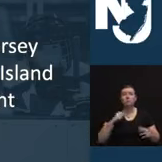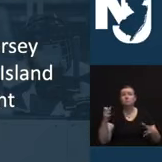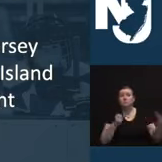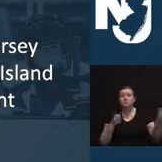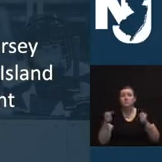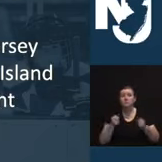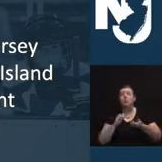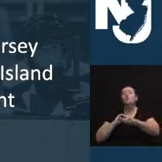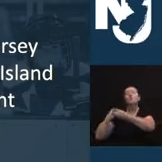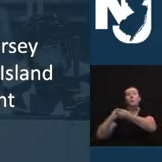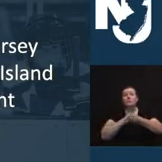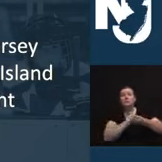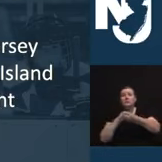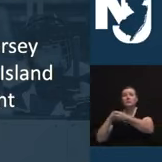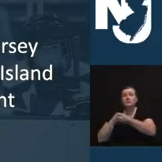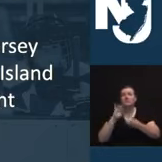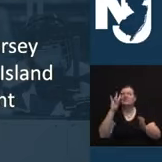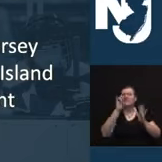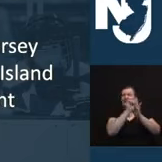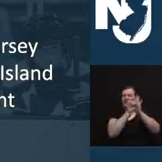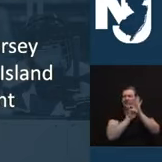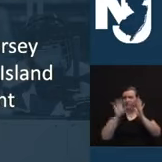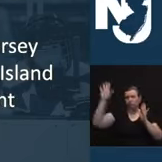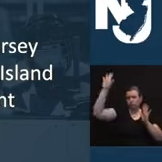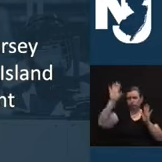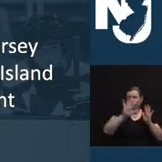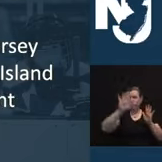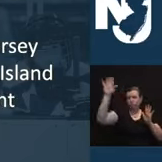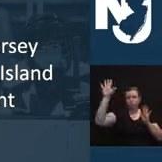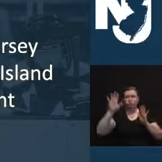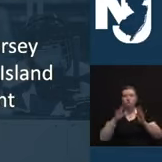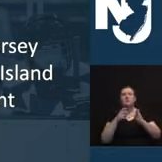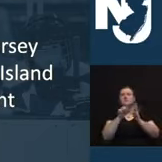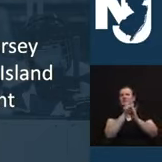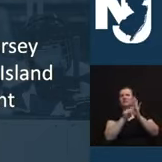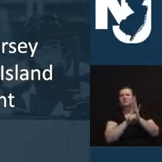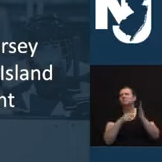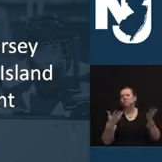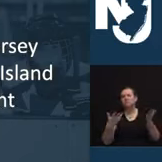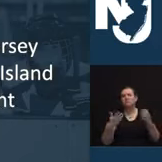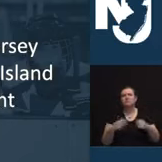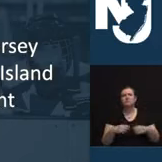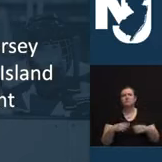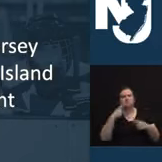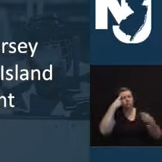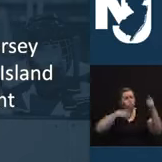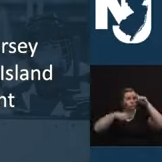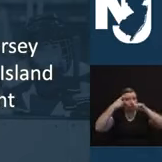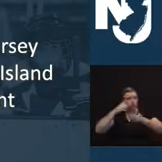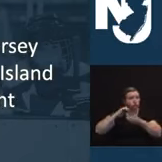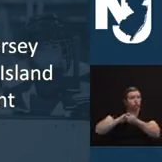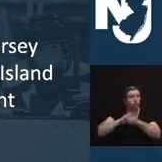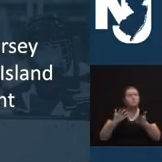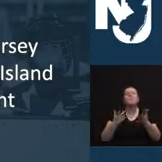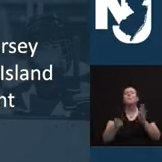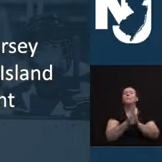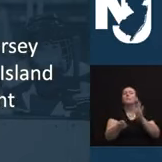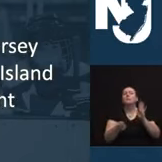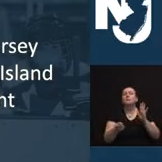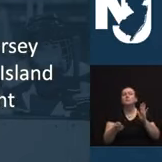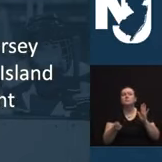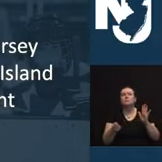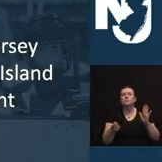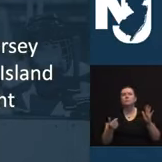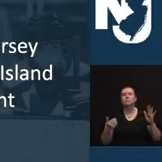7 states to form an interstate compact prohibiting interstate youth hockey games and tournaments in the face